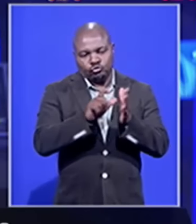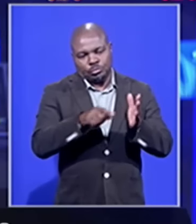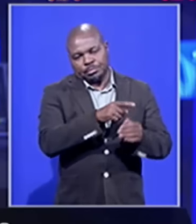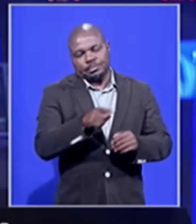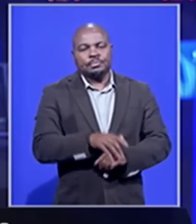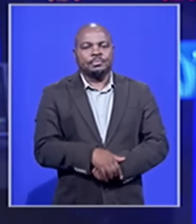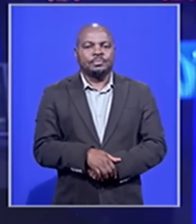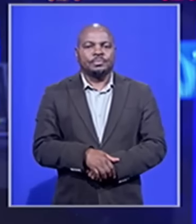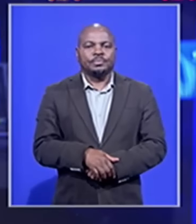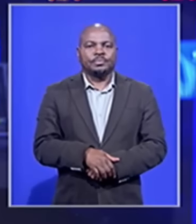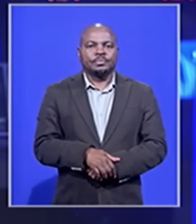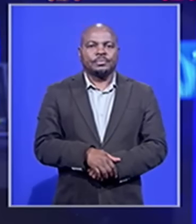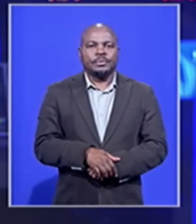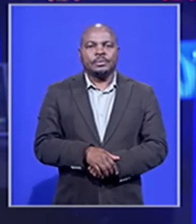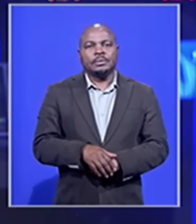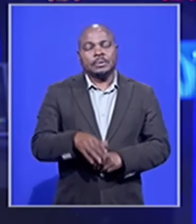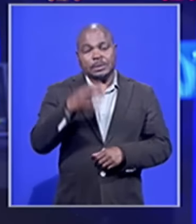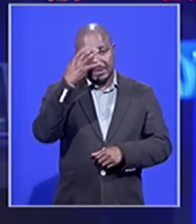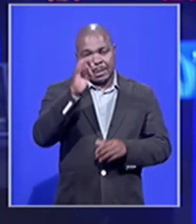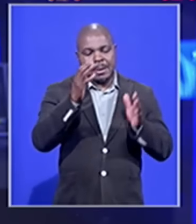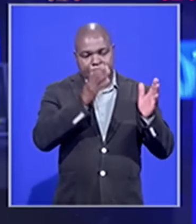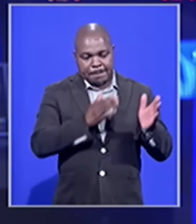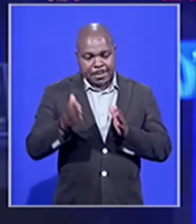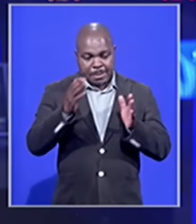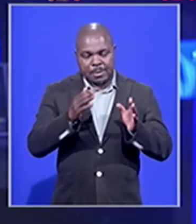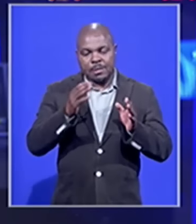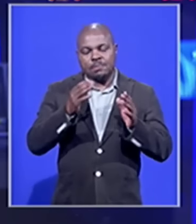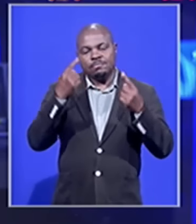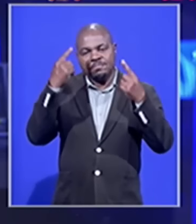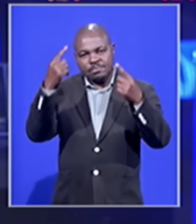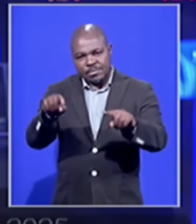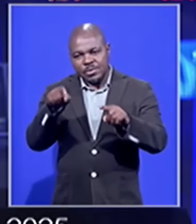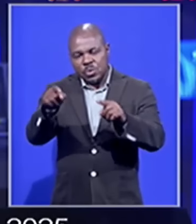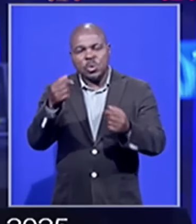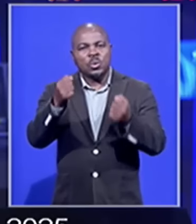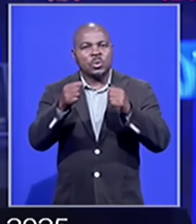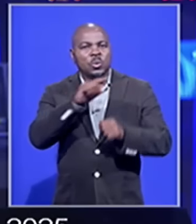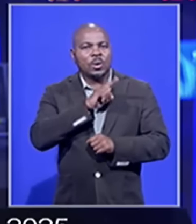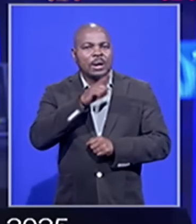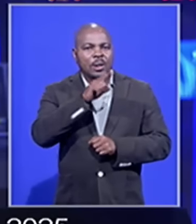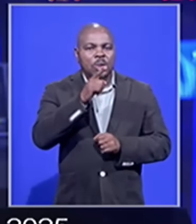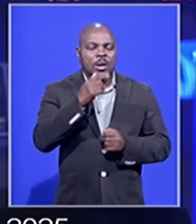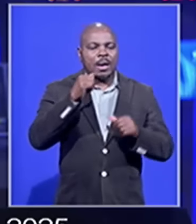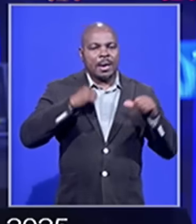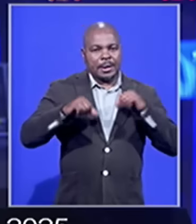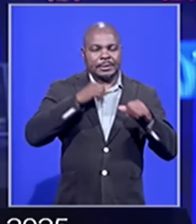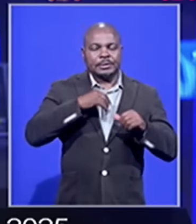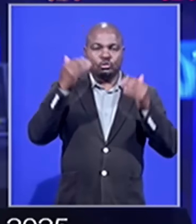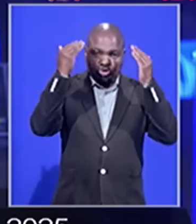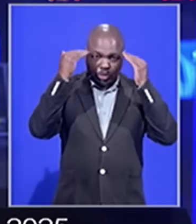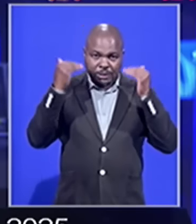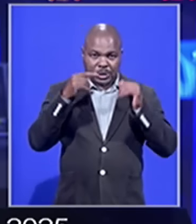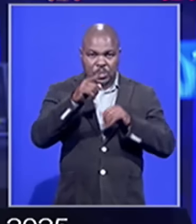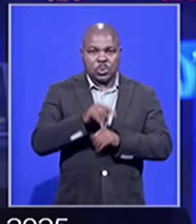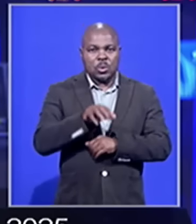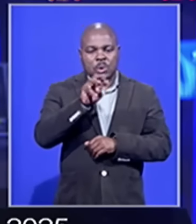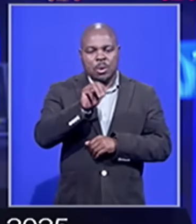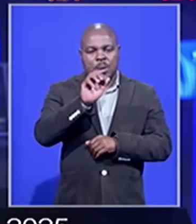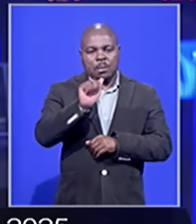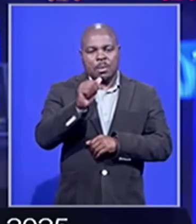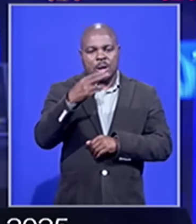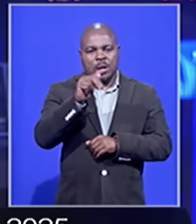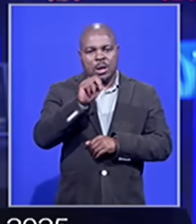Mmuso o itukisetsa ho leba lekgotleng le phahameng la dinyewe mabapi le qeto ya moahlodi a tshwere mokobobo Vusmusi Mahlangu ka mora o ikgula nyeweng e kgahlano